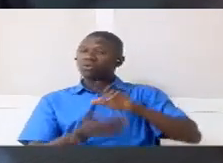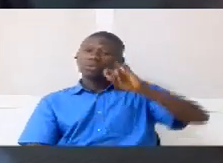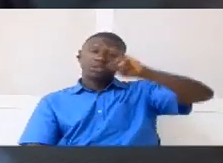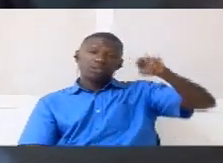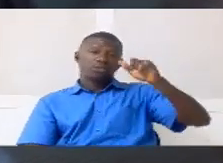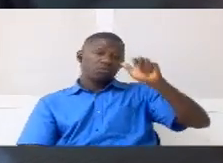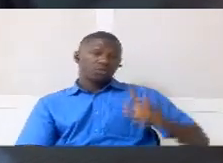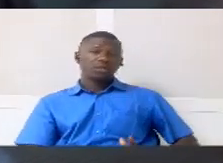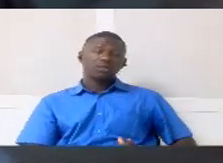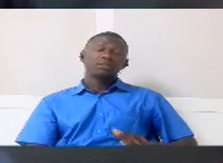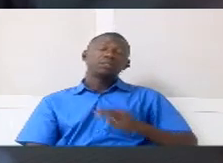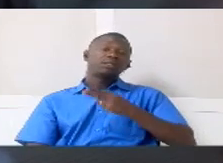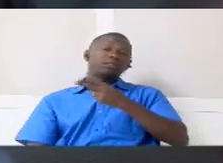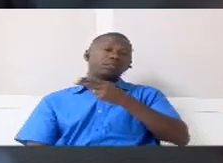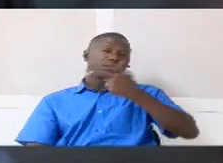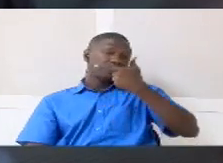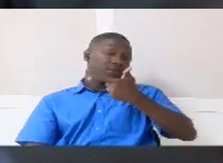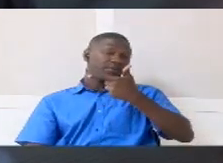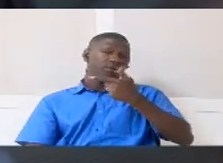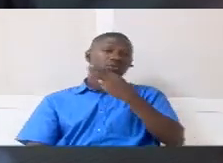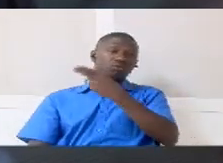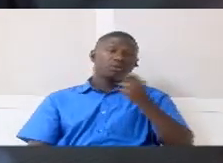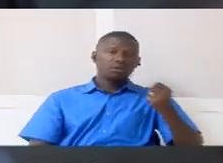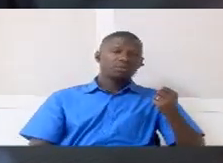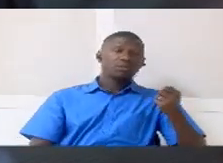7th, 2019, is now